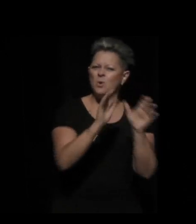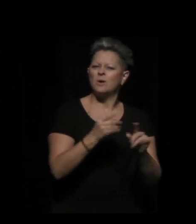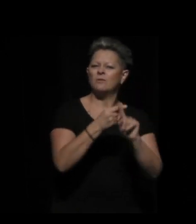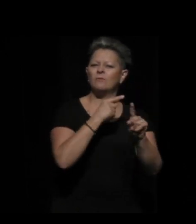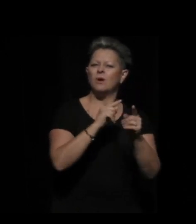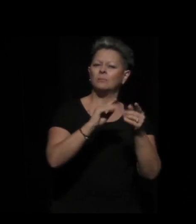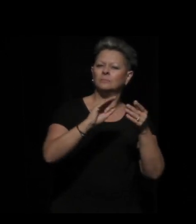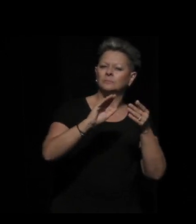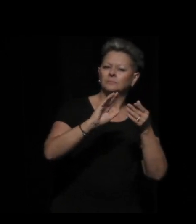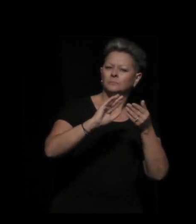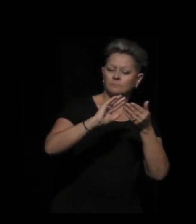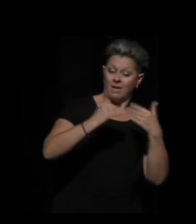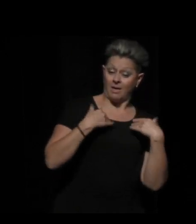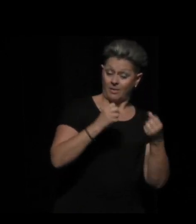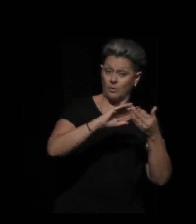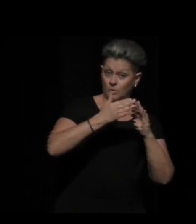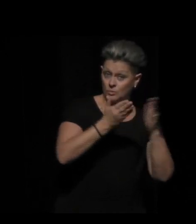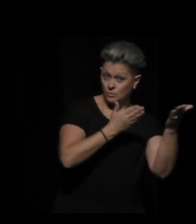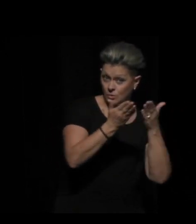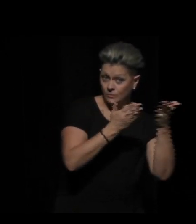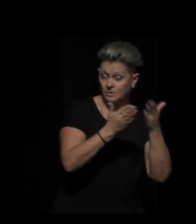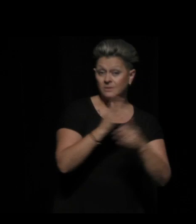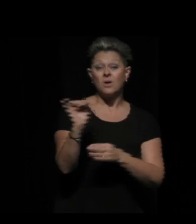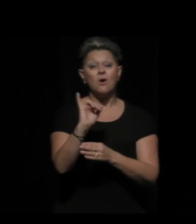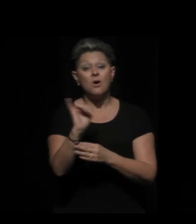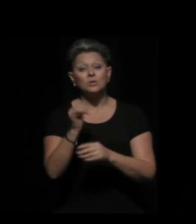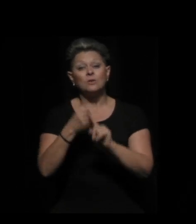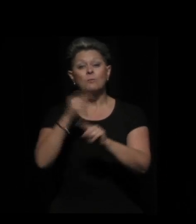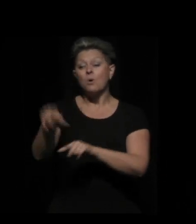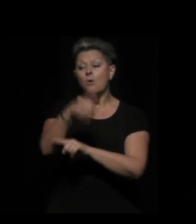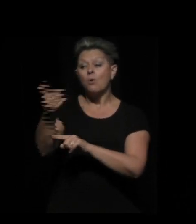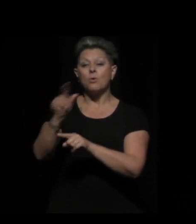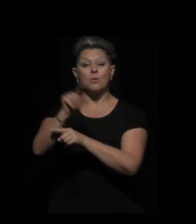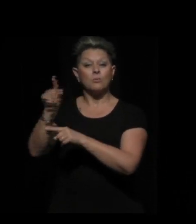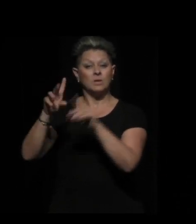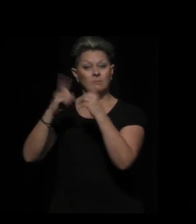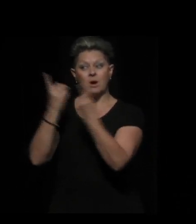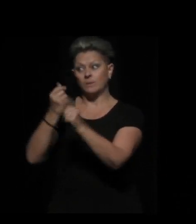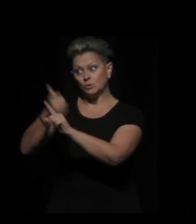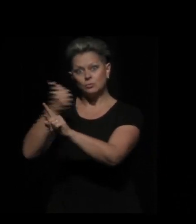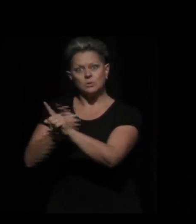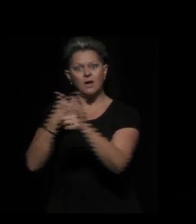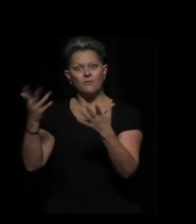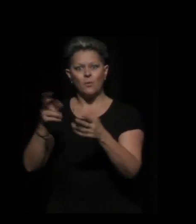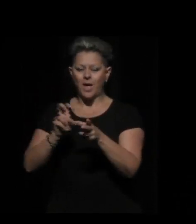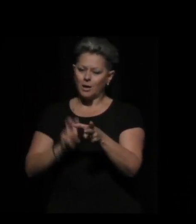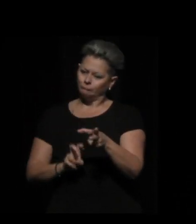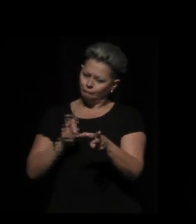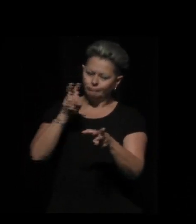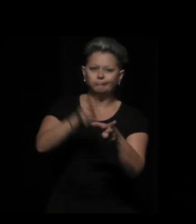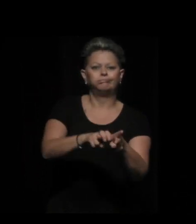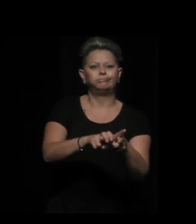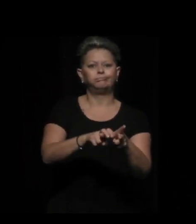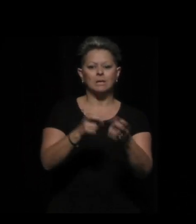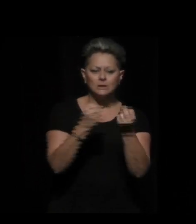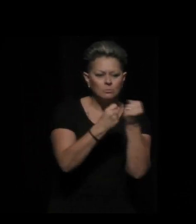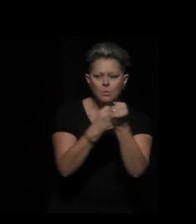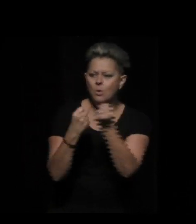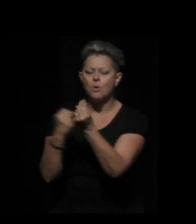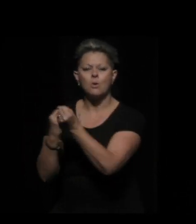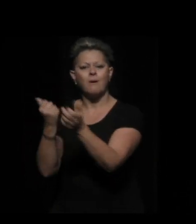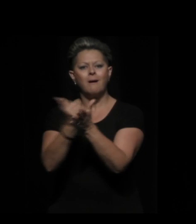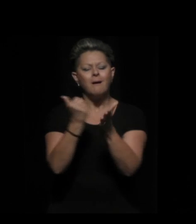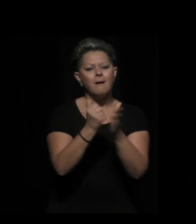Services, as well as those from other government departments who stepped up to support the work of the Department of Health and